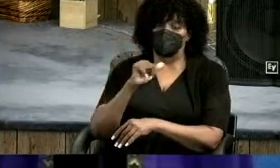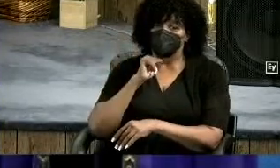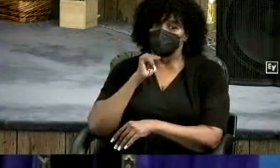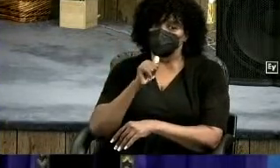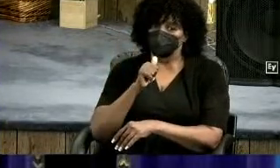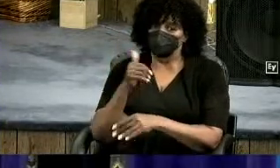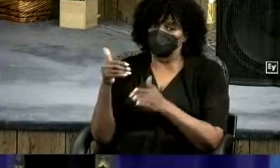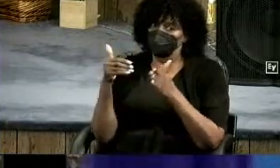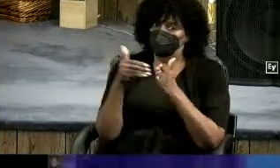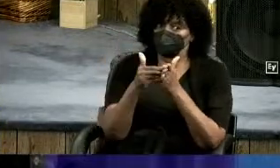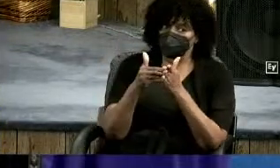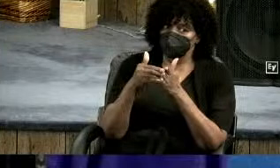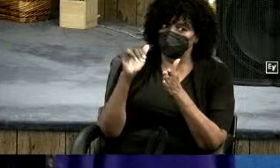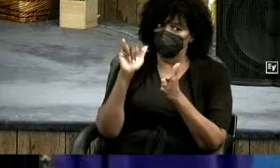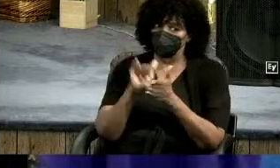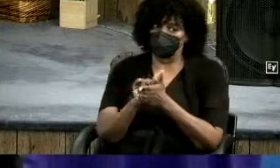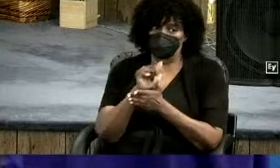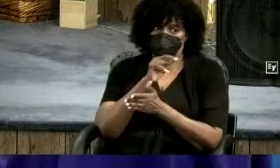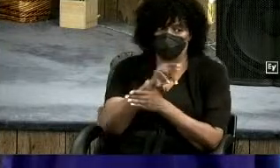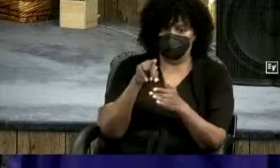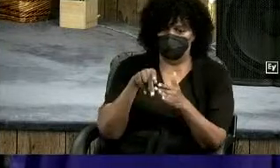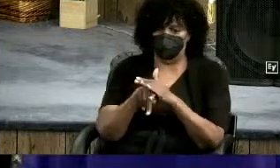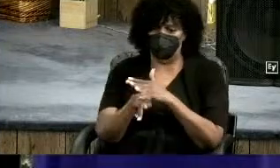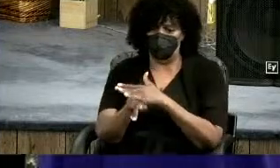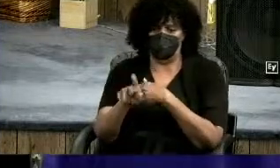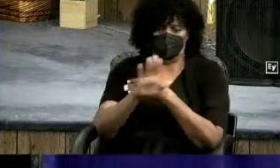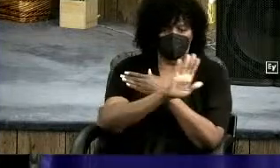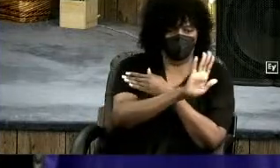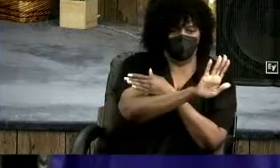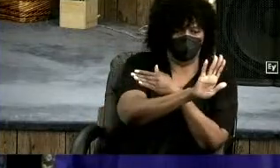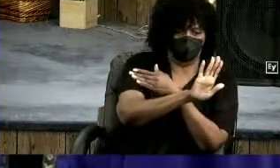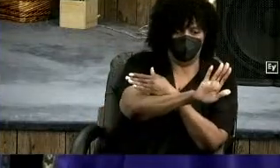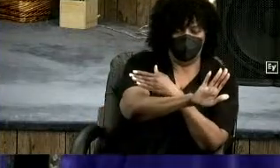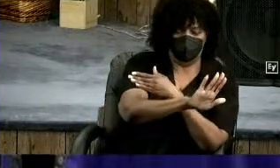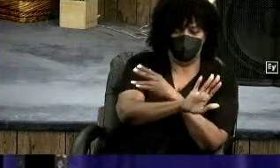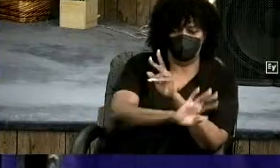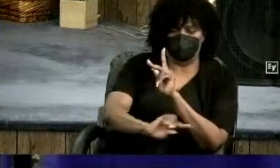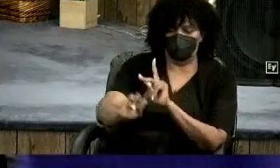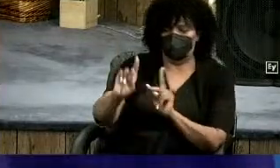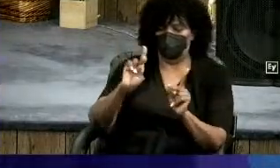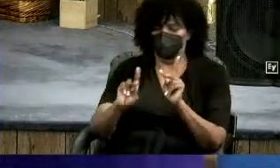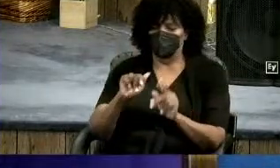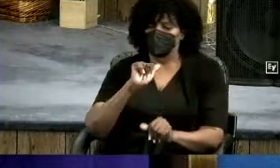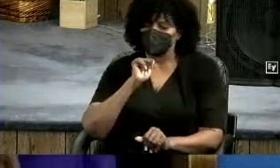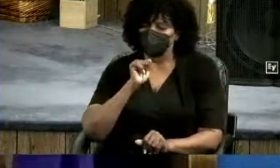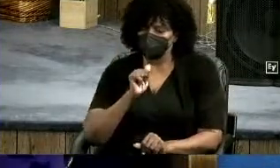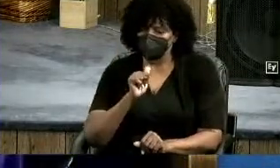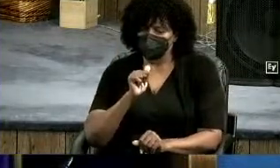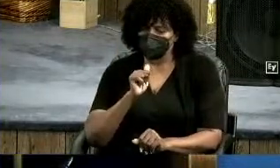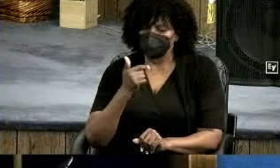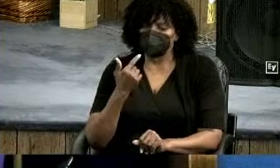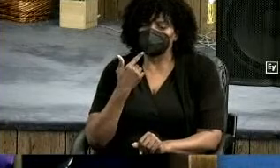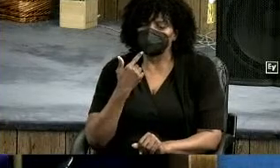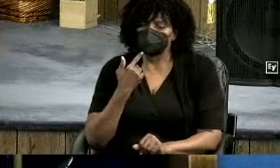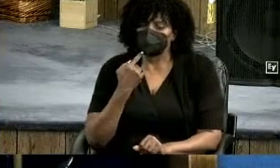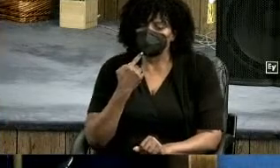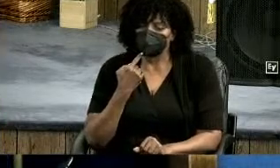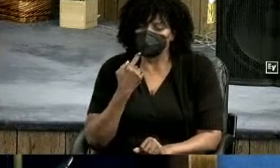so irresponsible that they're killing their own people, and we don't say nothing.